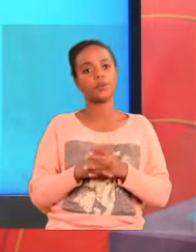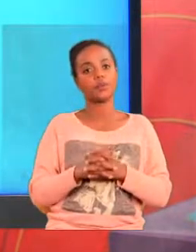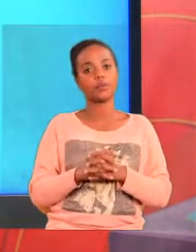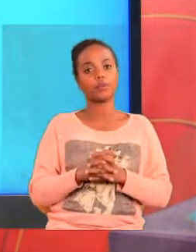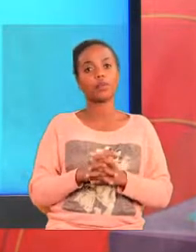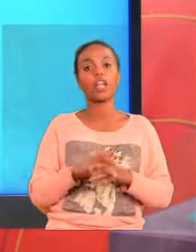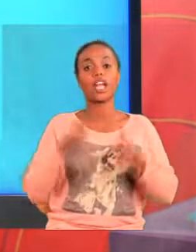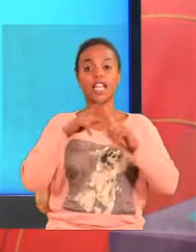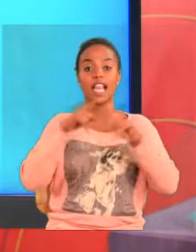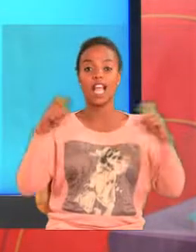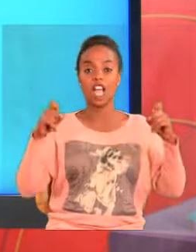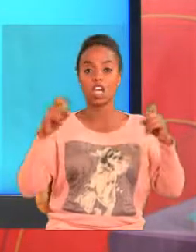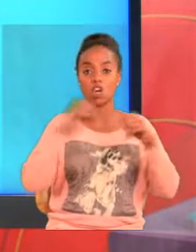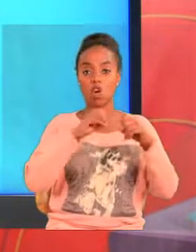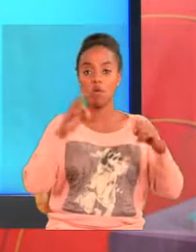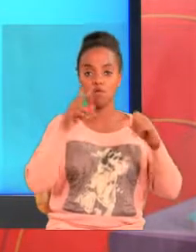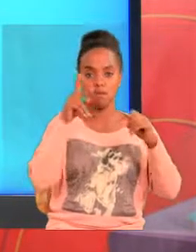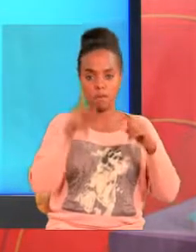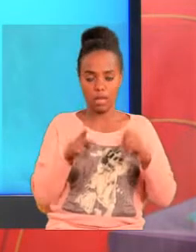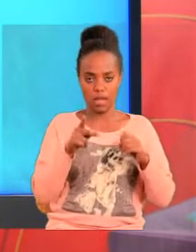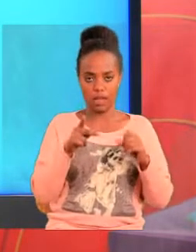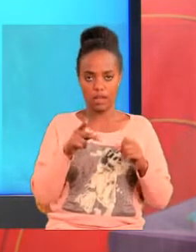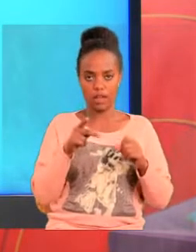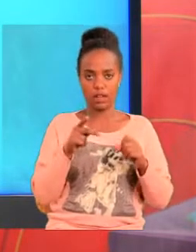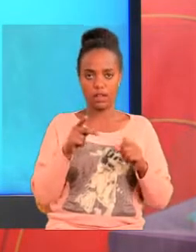This negation of P